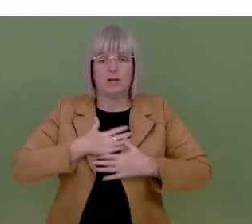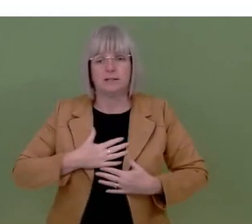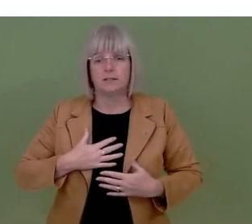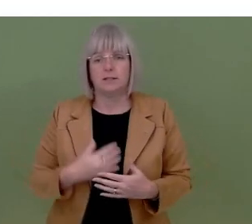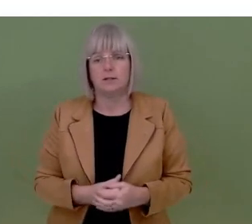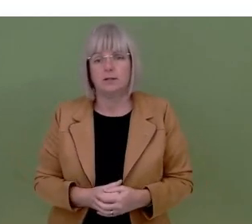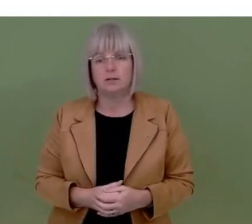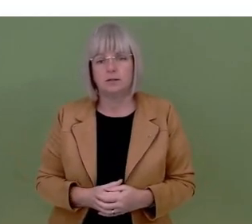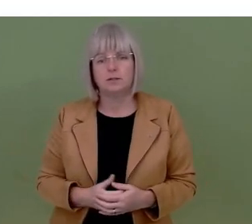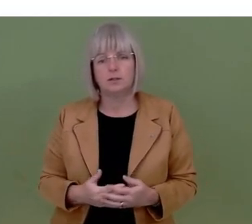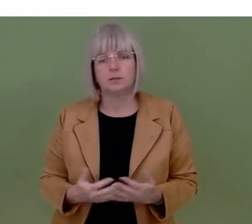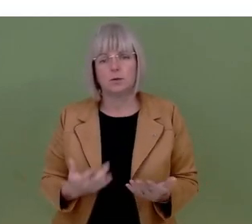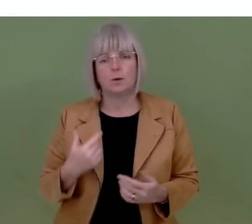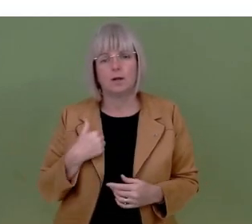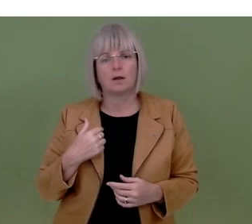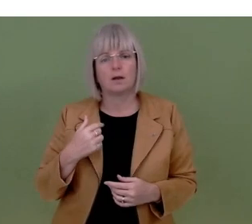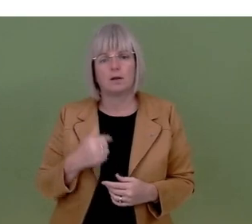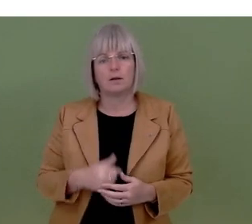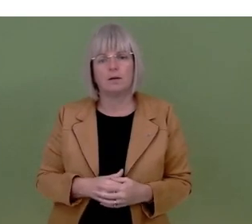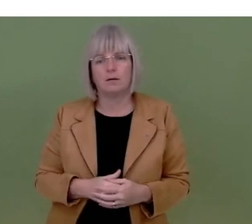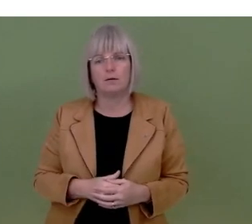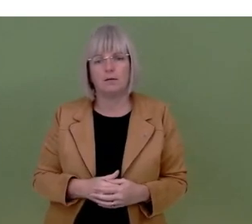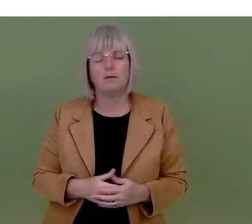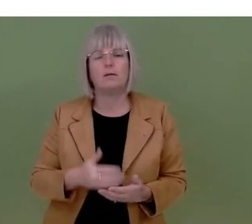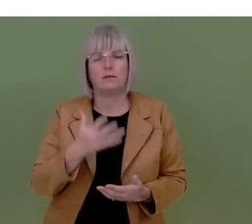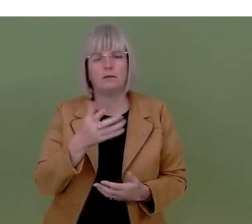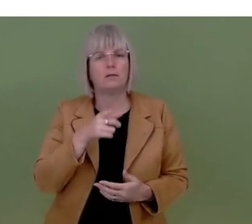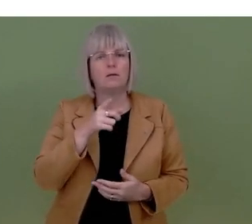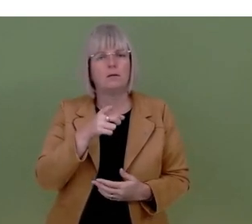that's something that from my side, I was